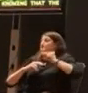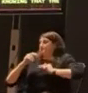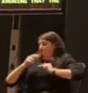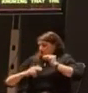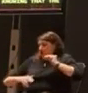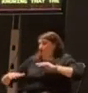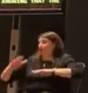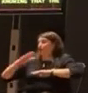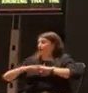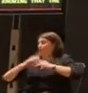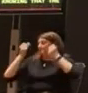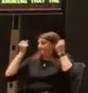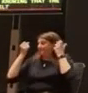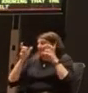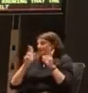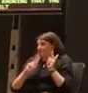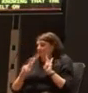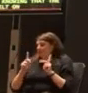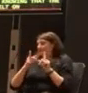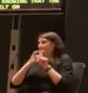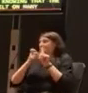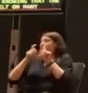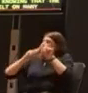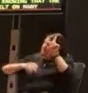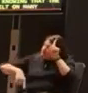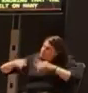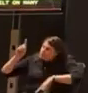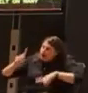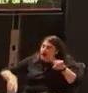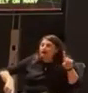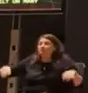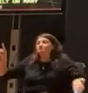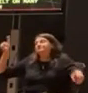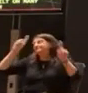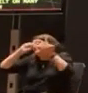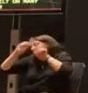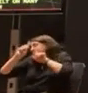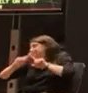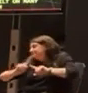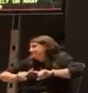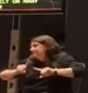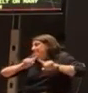on many people from many backgrounds, and that